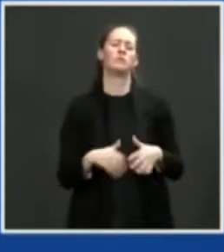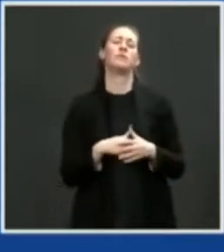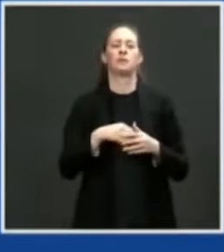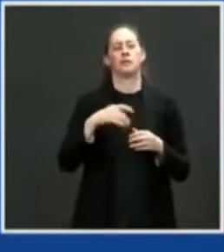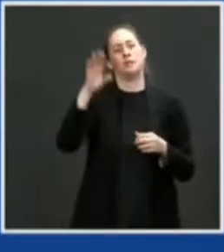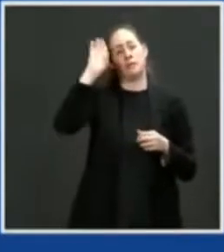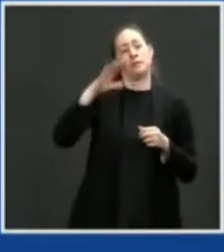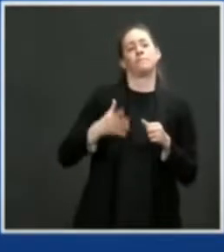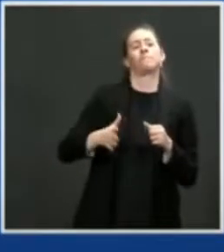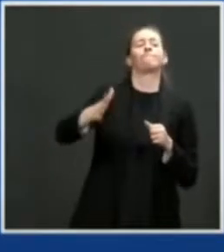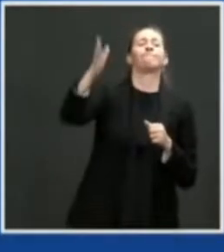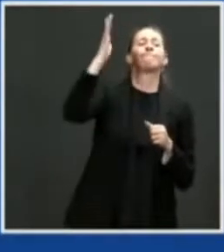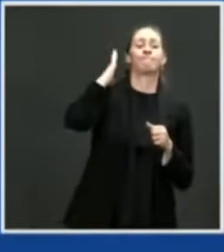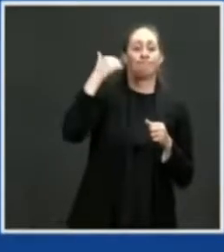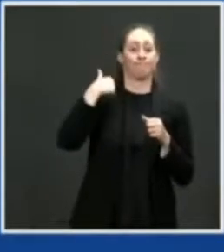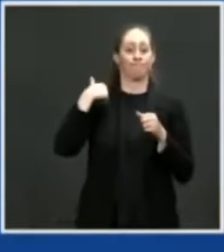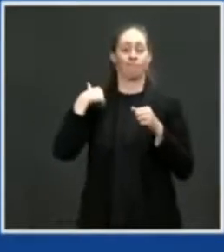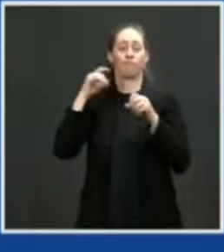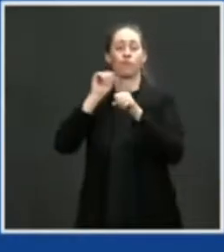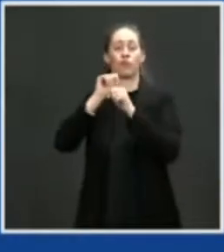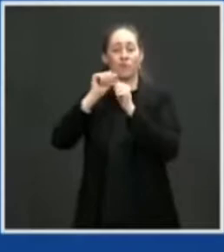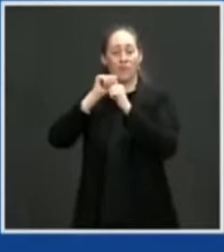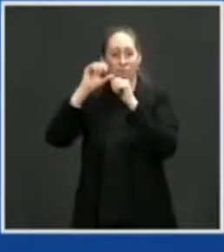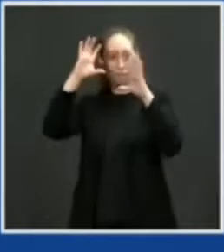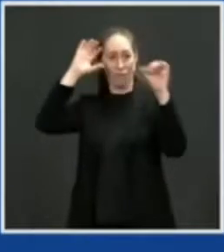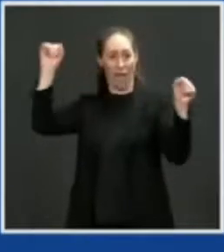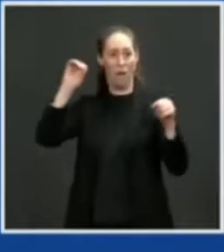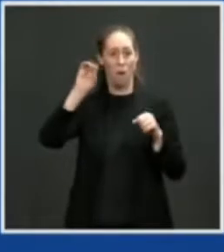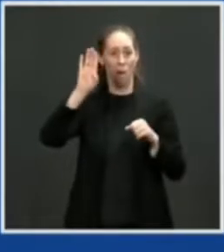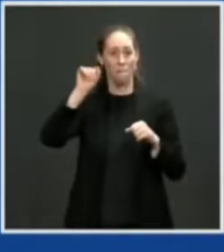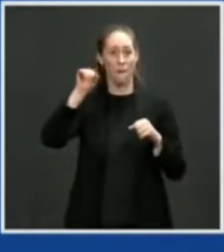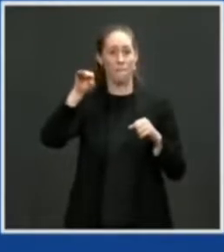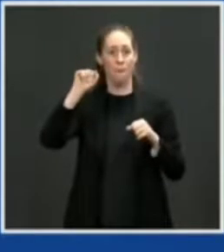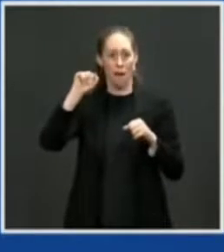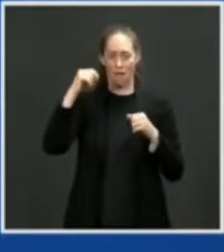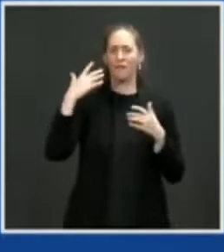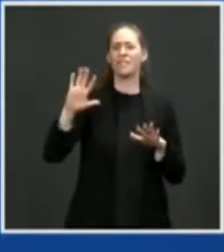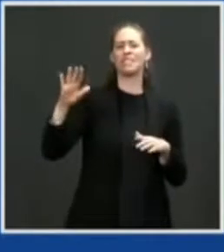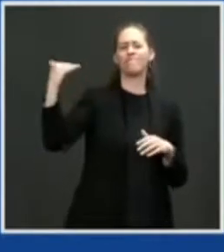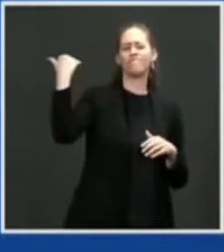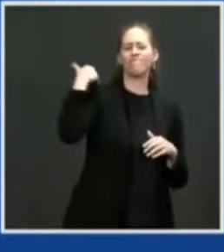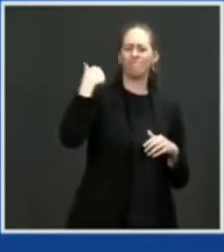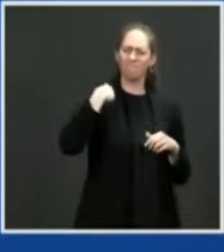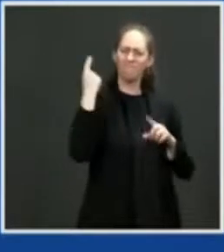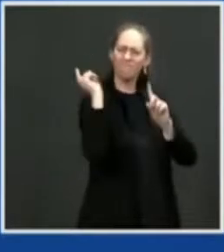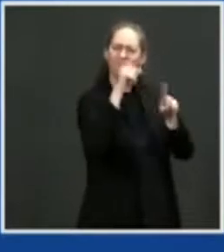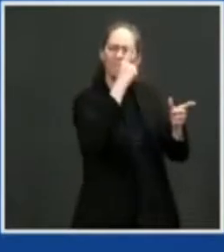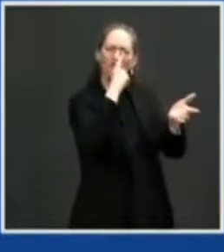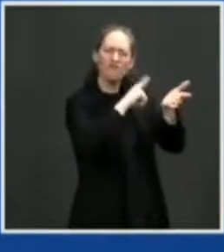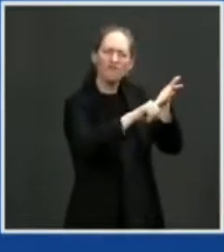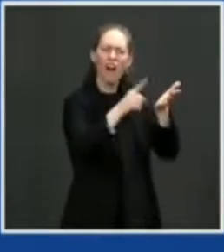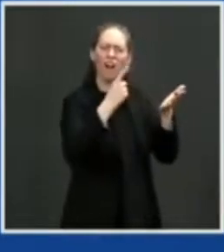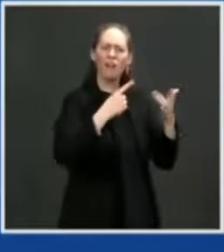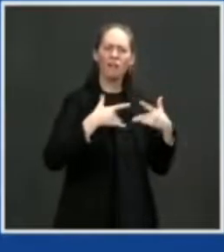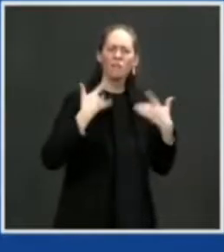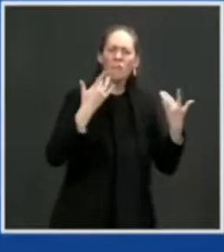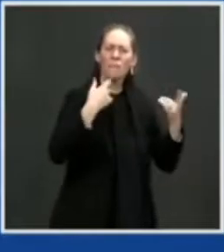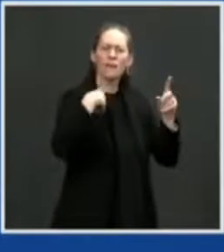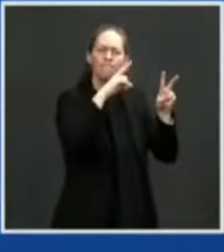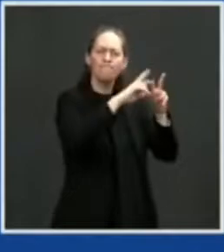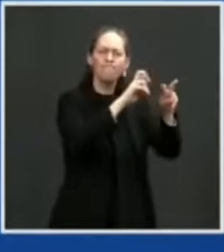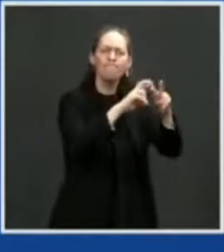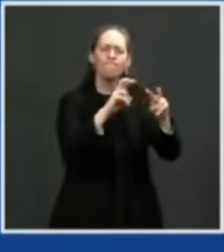time. He said, "You got to come home and take care of this." So we put together. Come a on plan home, that Joe. had an impact. And so the question here